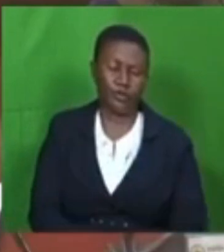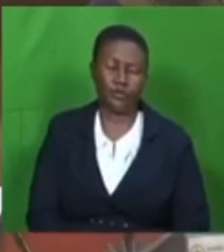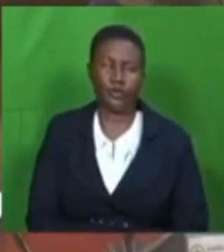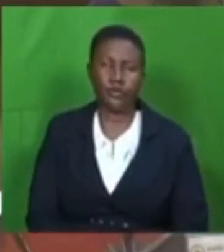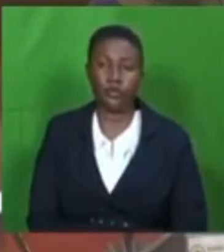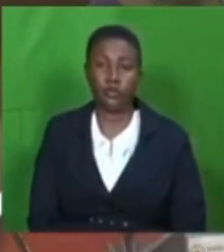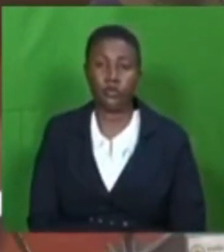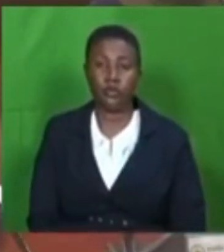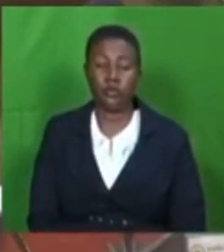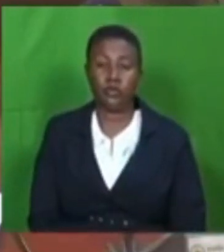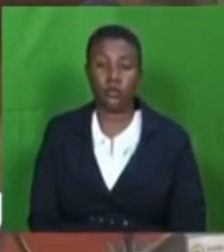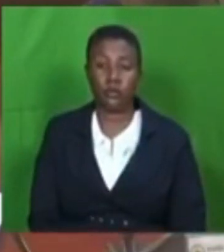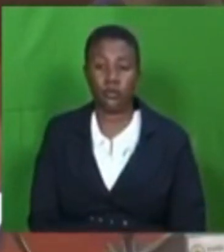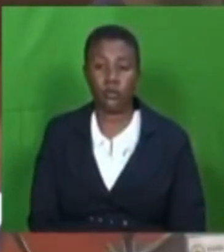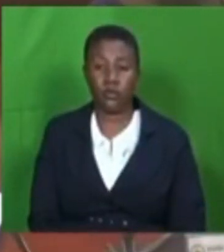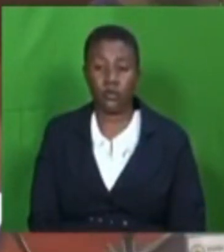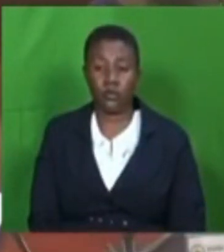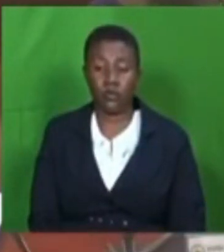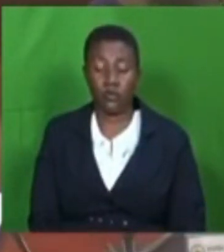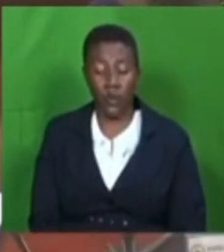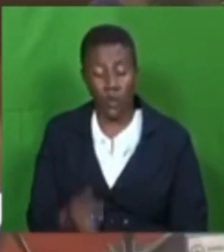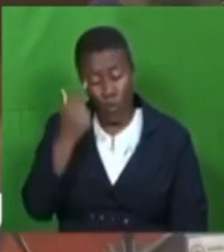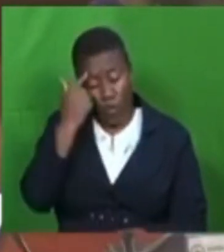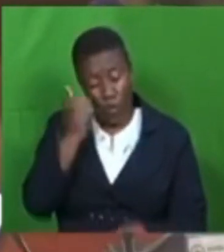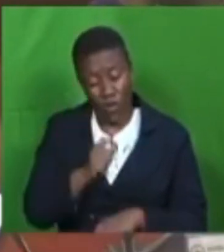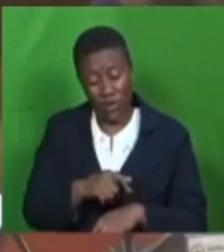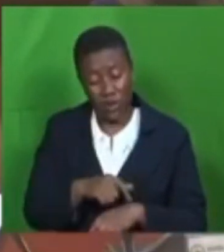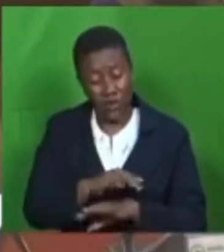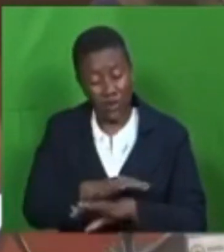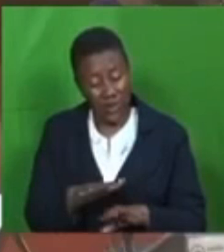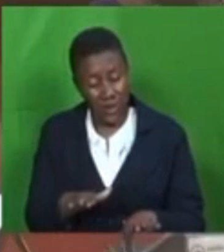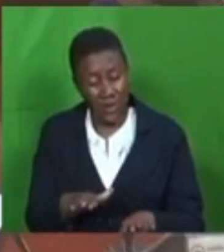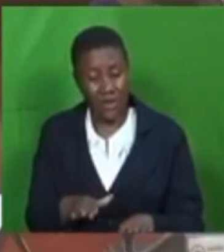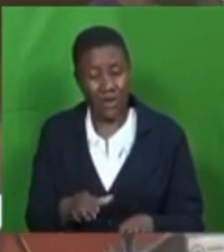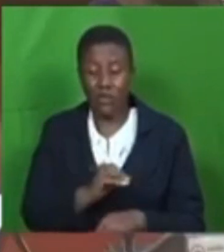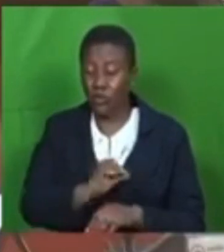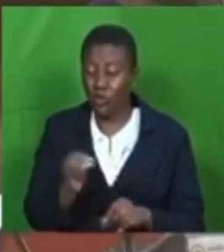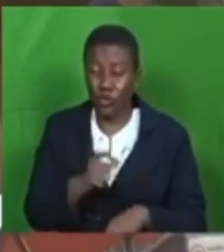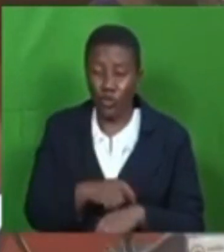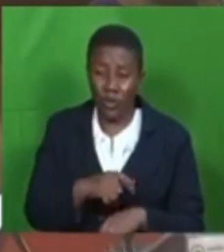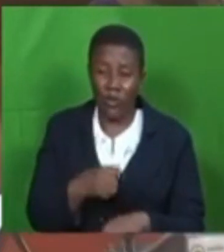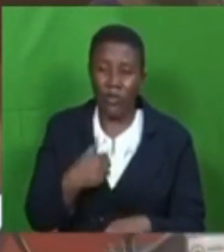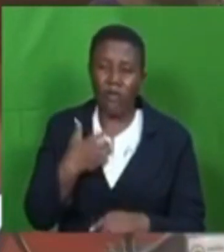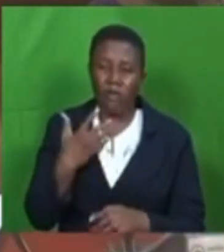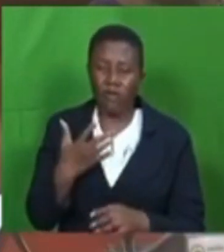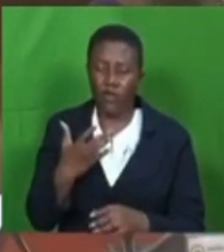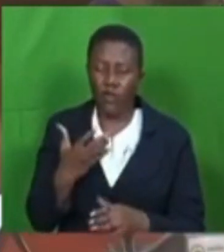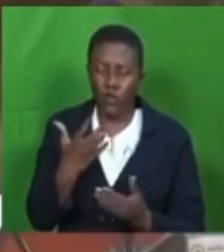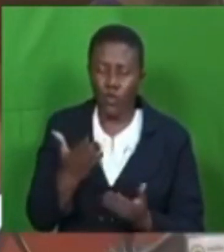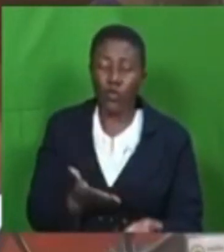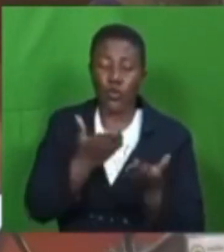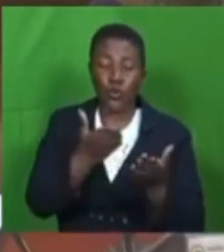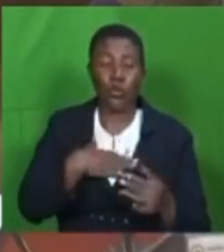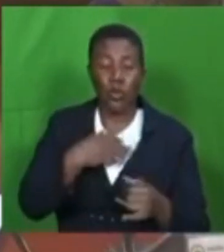for lack of time, I will just zero in on my last issue that I want to bring to the attention of